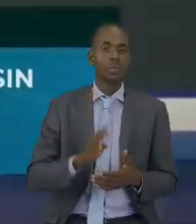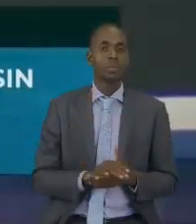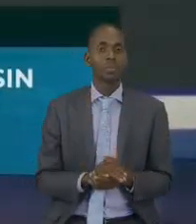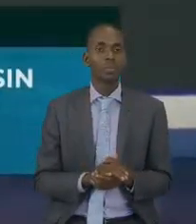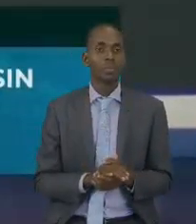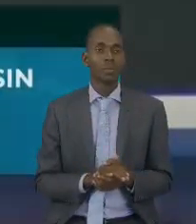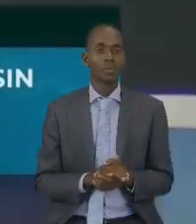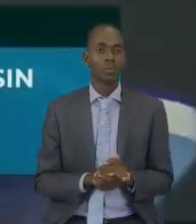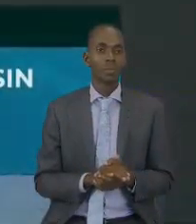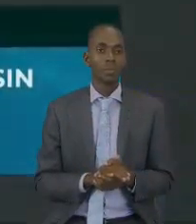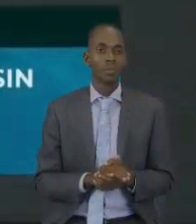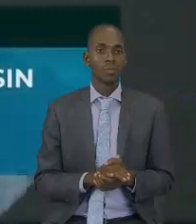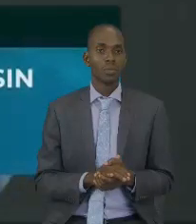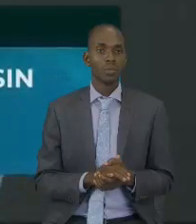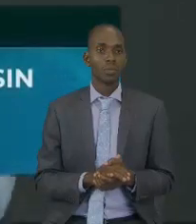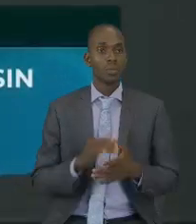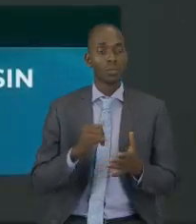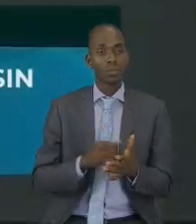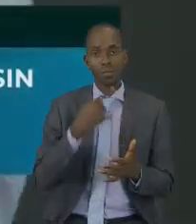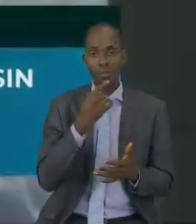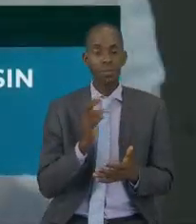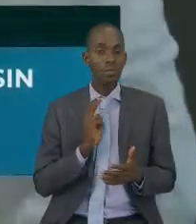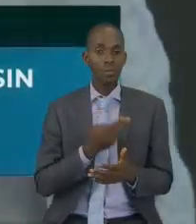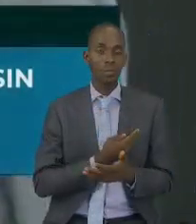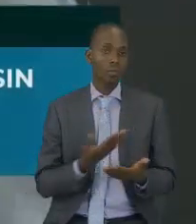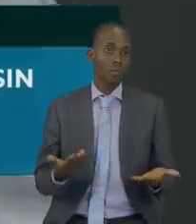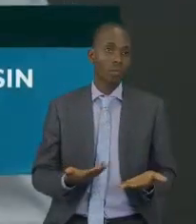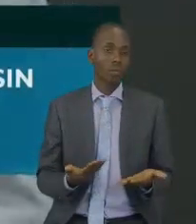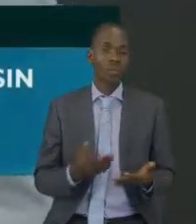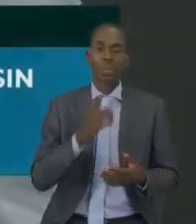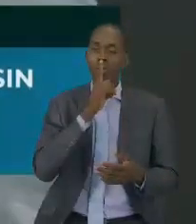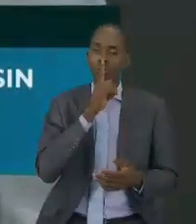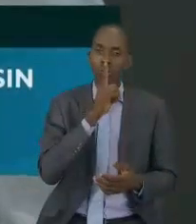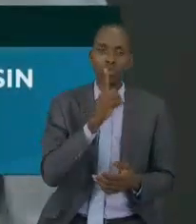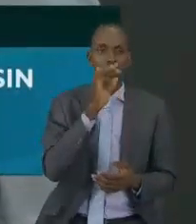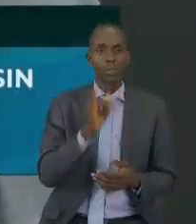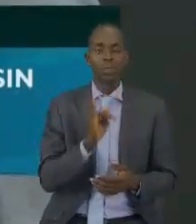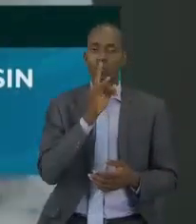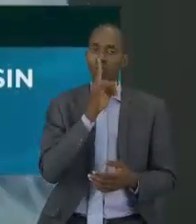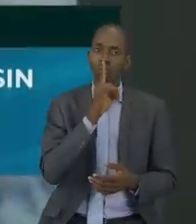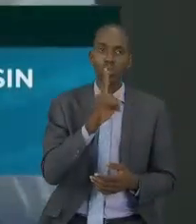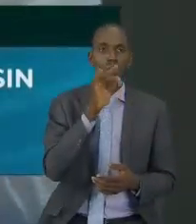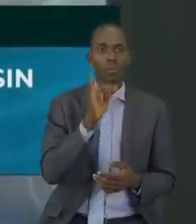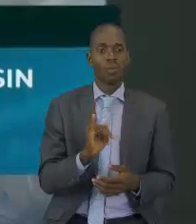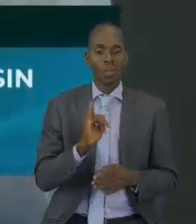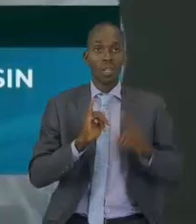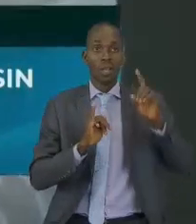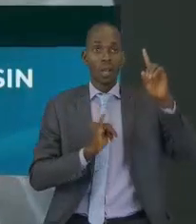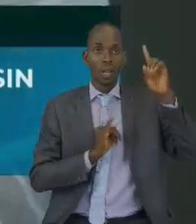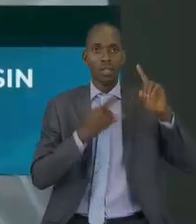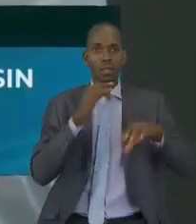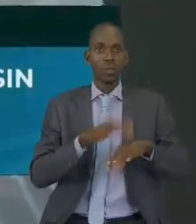verse 24, it tells us, it says, verily, verily, truly, truly, I